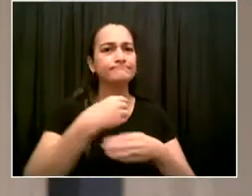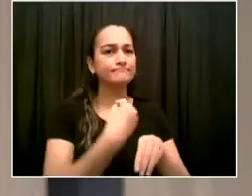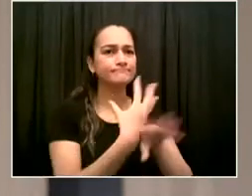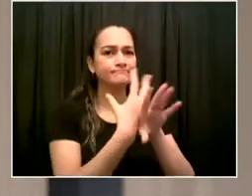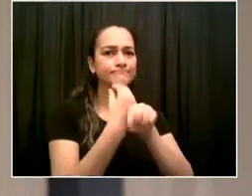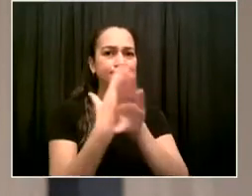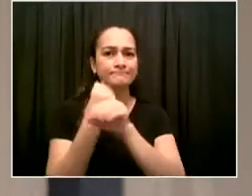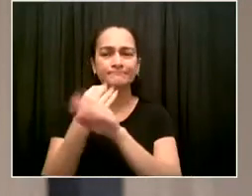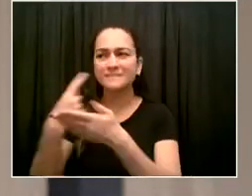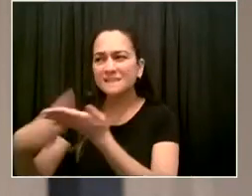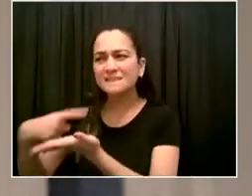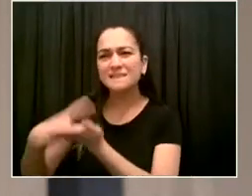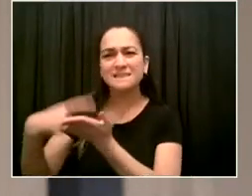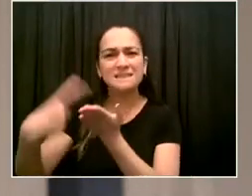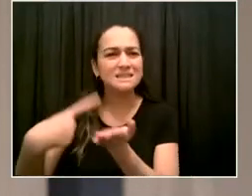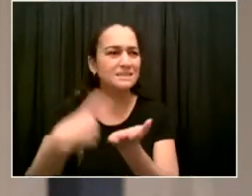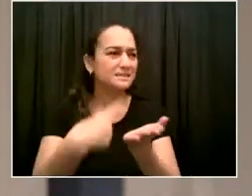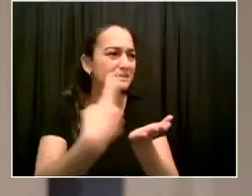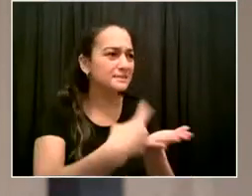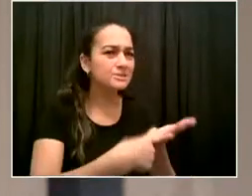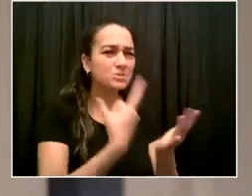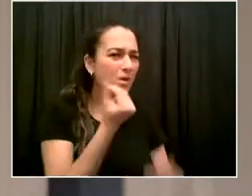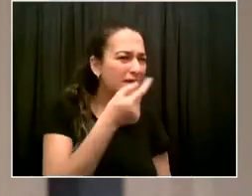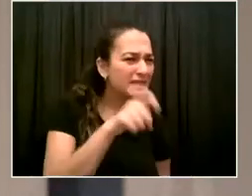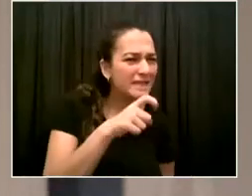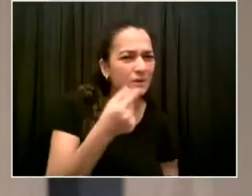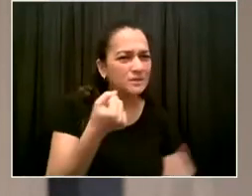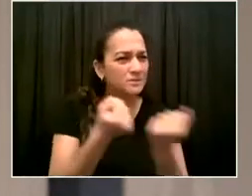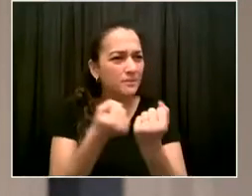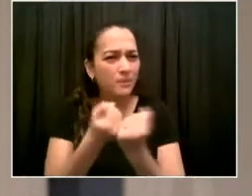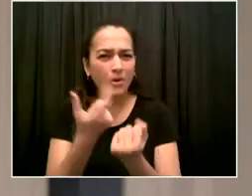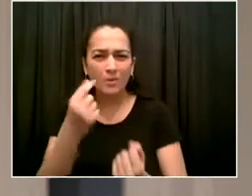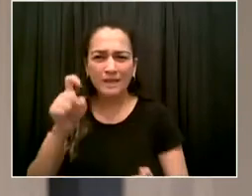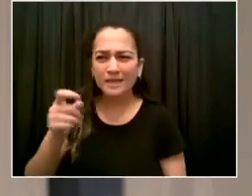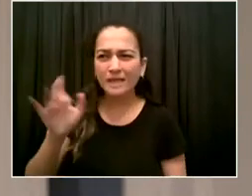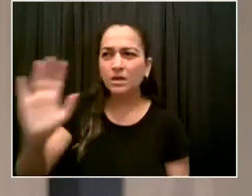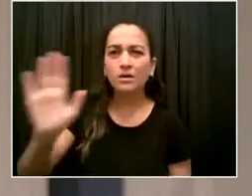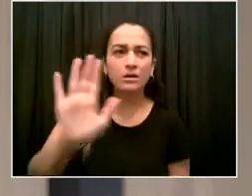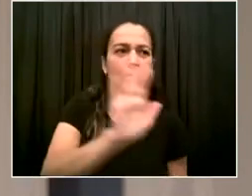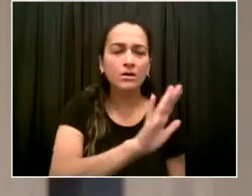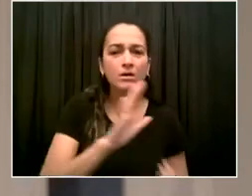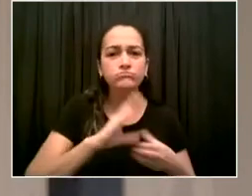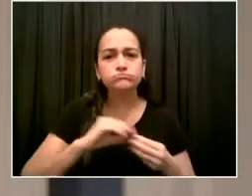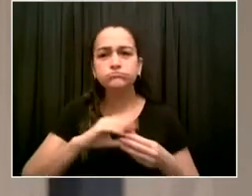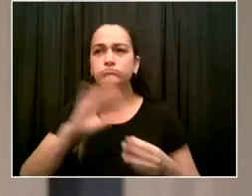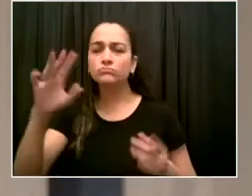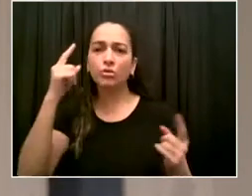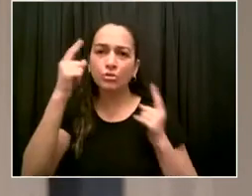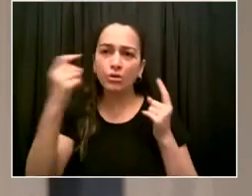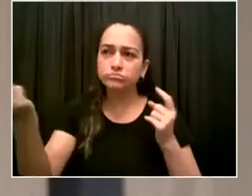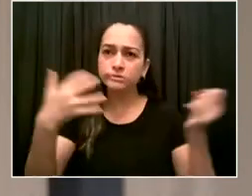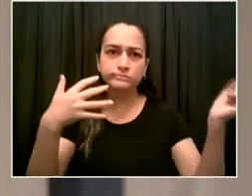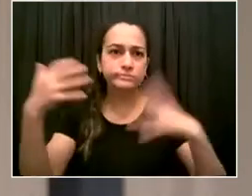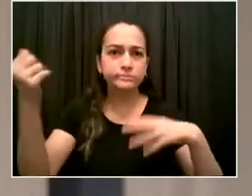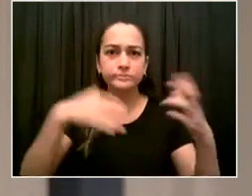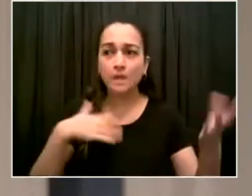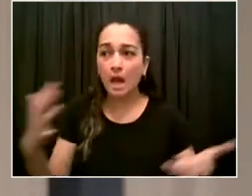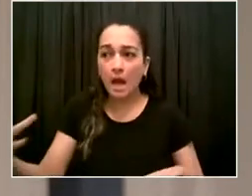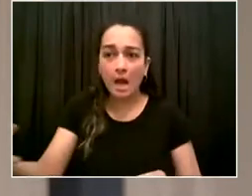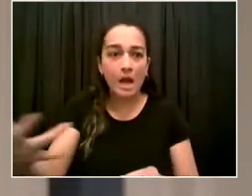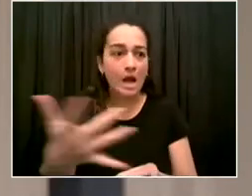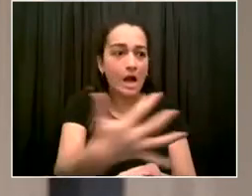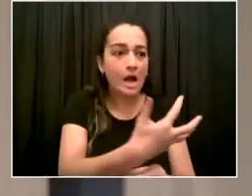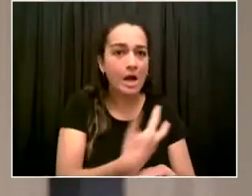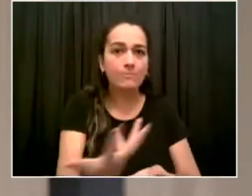services that were available back then. And we heard from all kinds of New Yorkers, New Yorkers who bravely shared